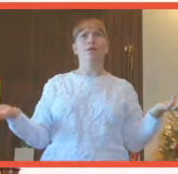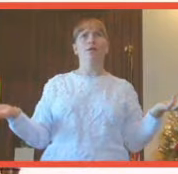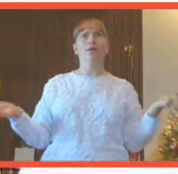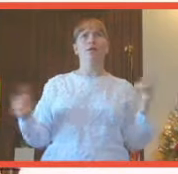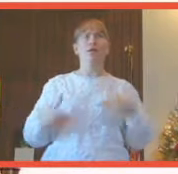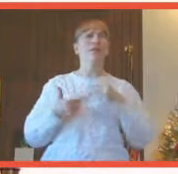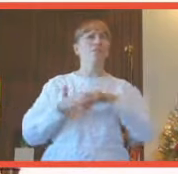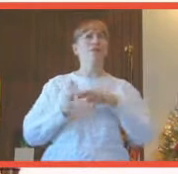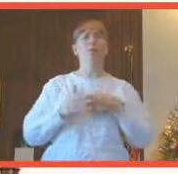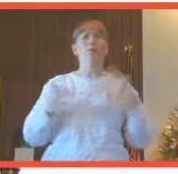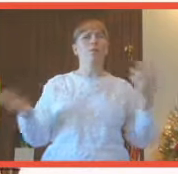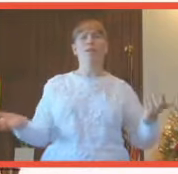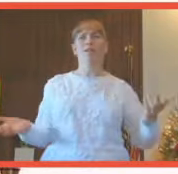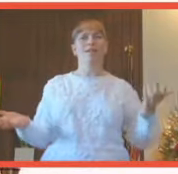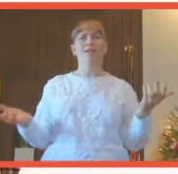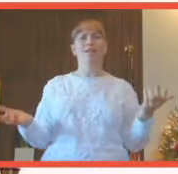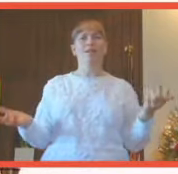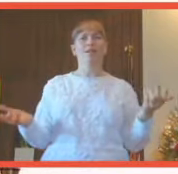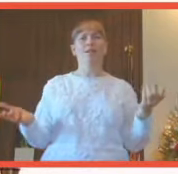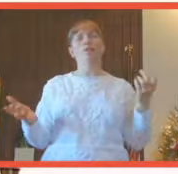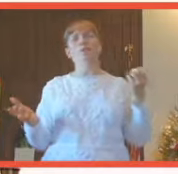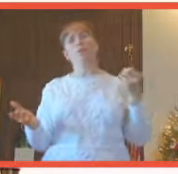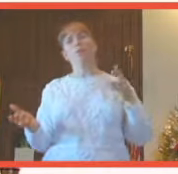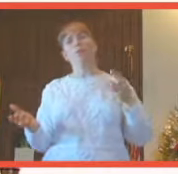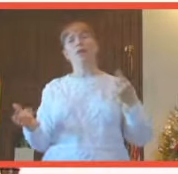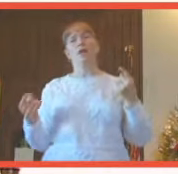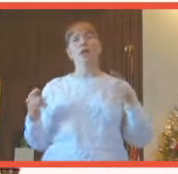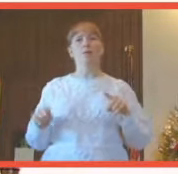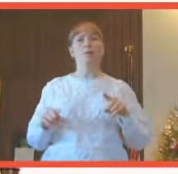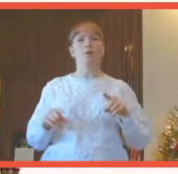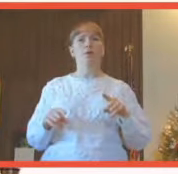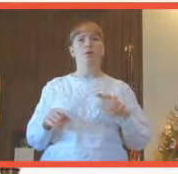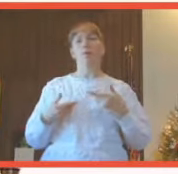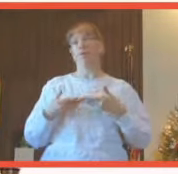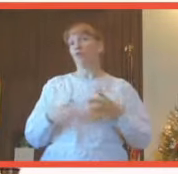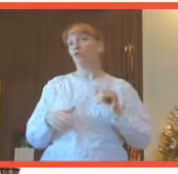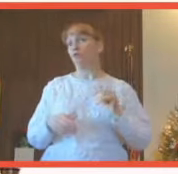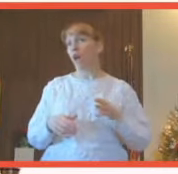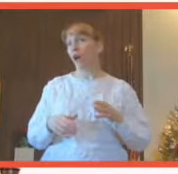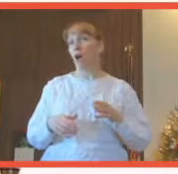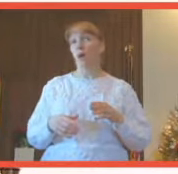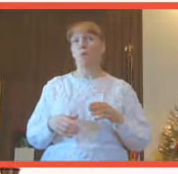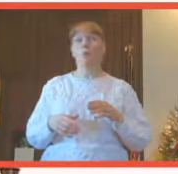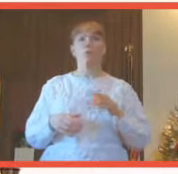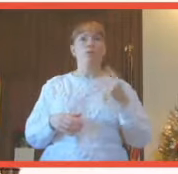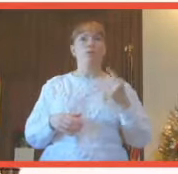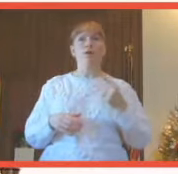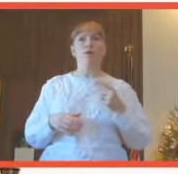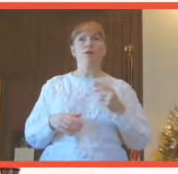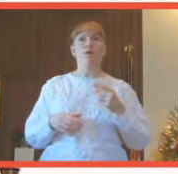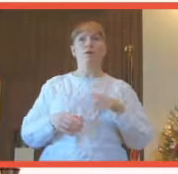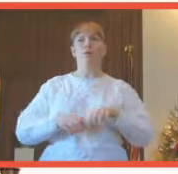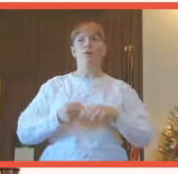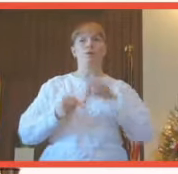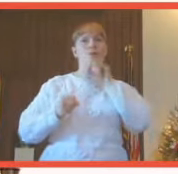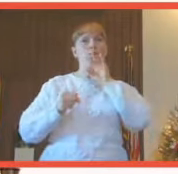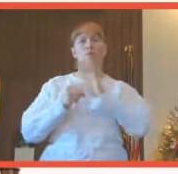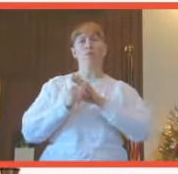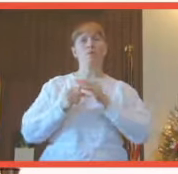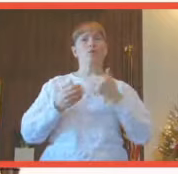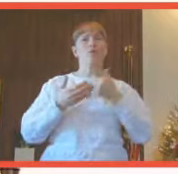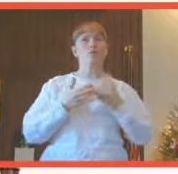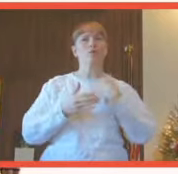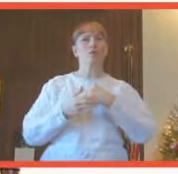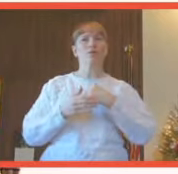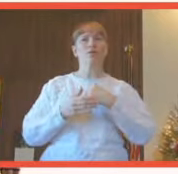mean? Or something happens. We lose a job. We are betrayed by someone